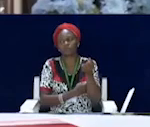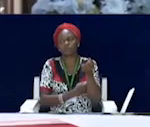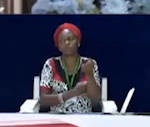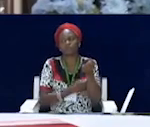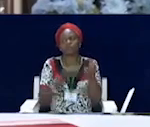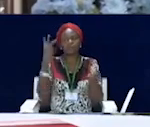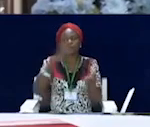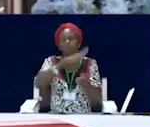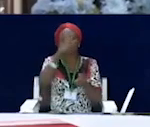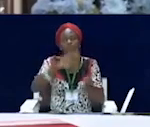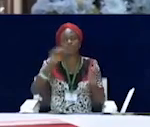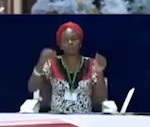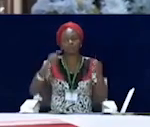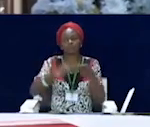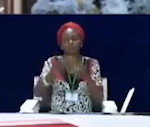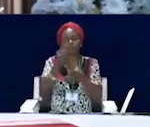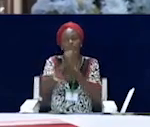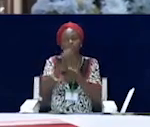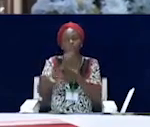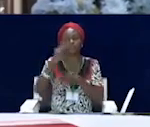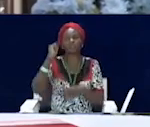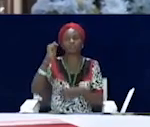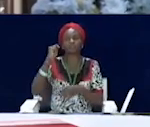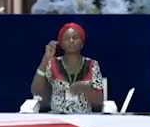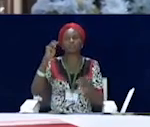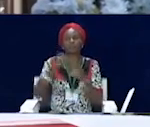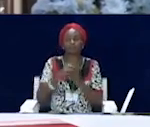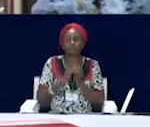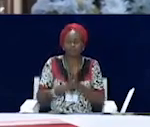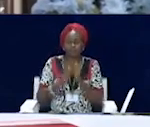Was never able to share his testimony publicly